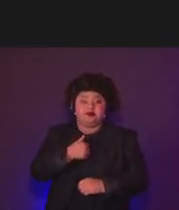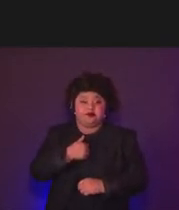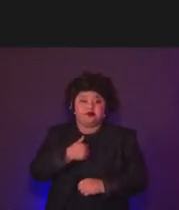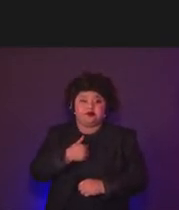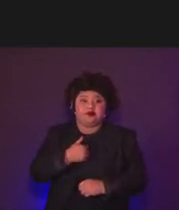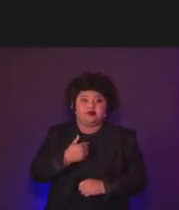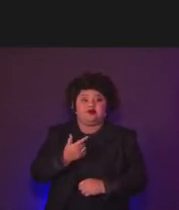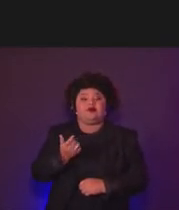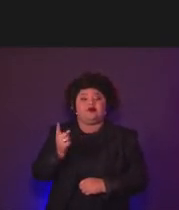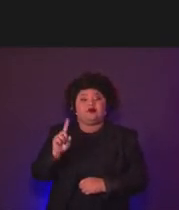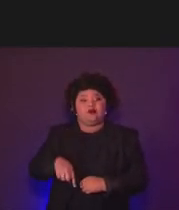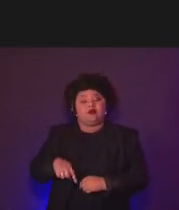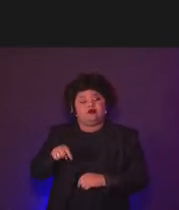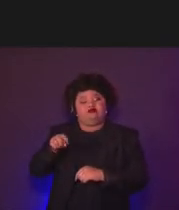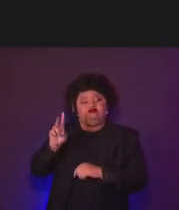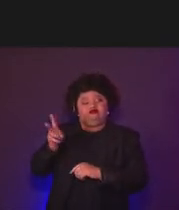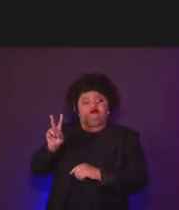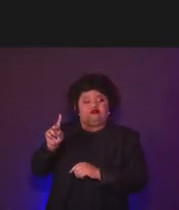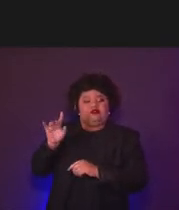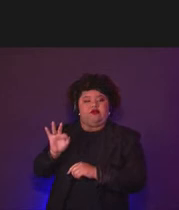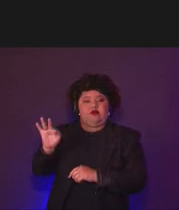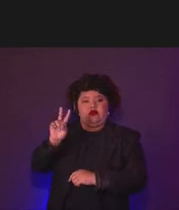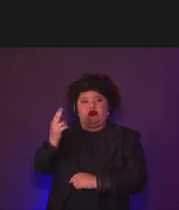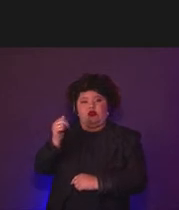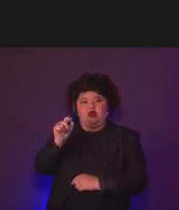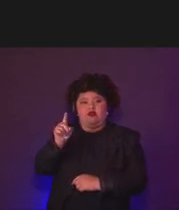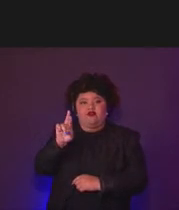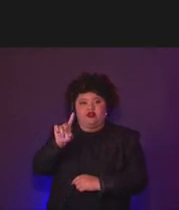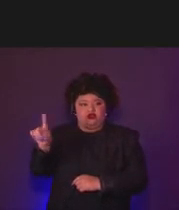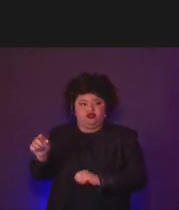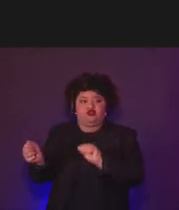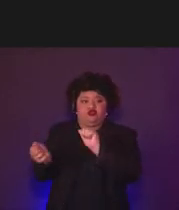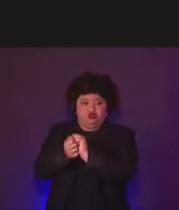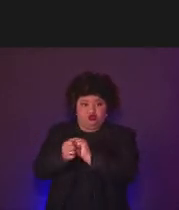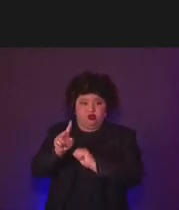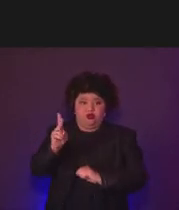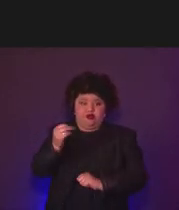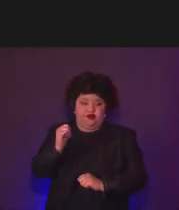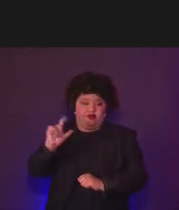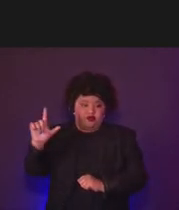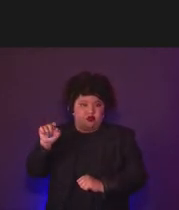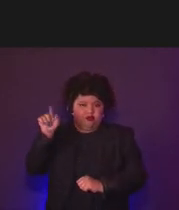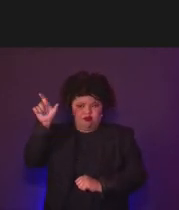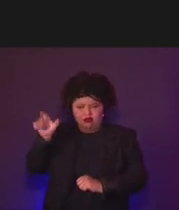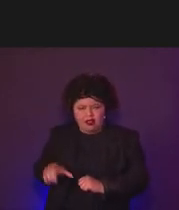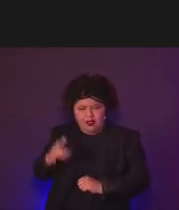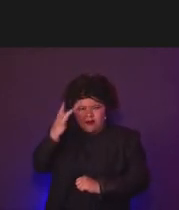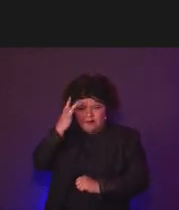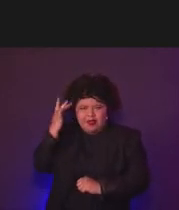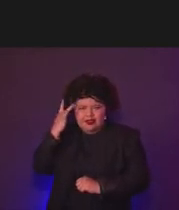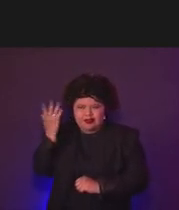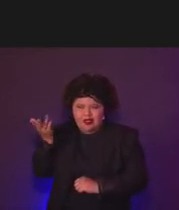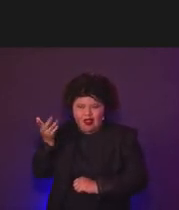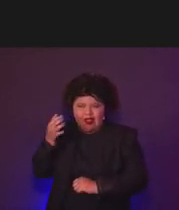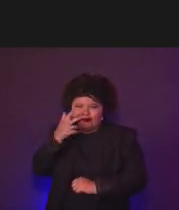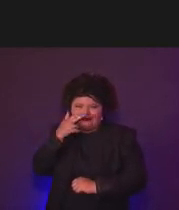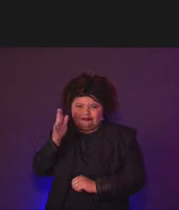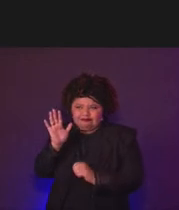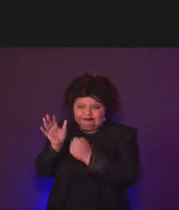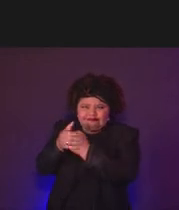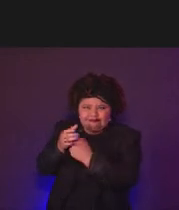Harvard with Phil, who was somewhat of a mystery. Here was the class of